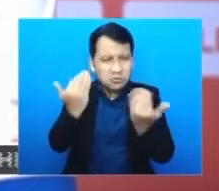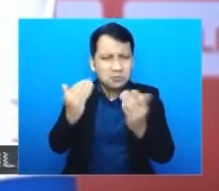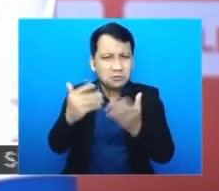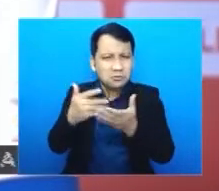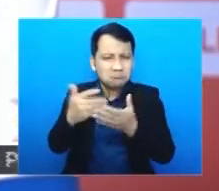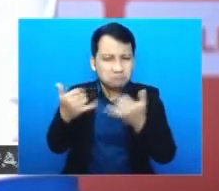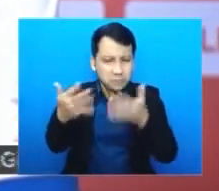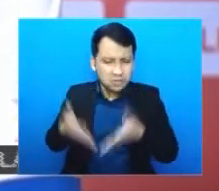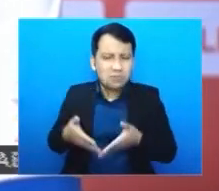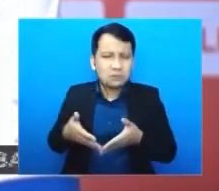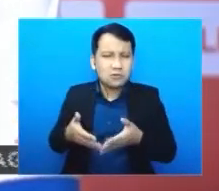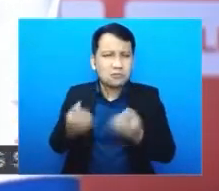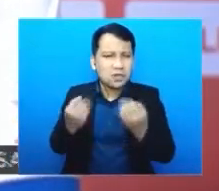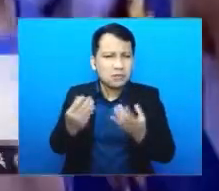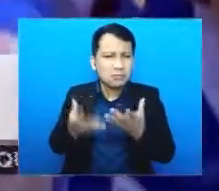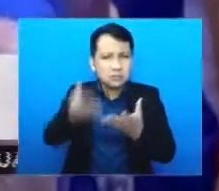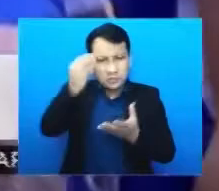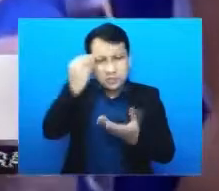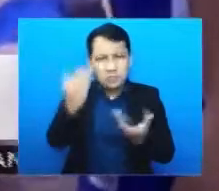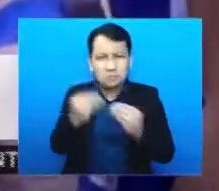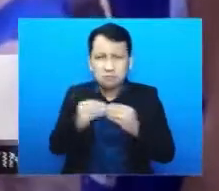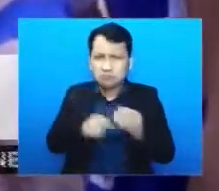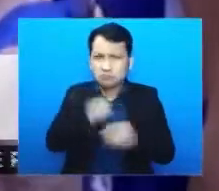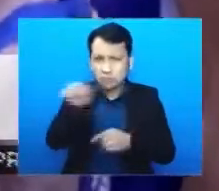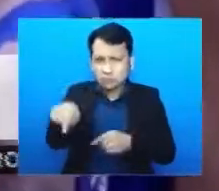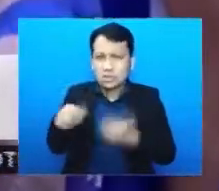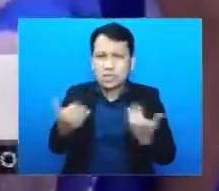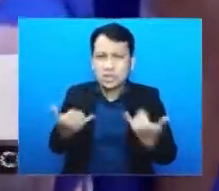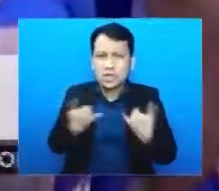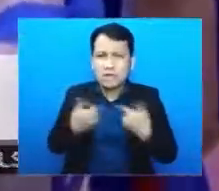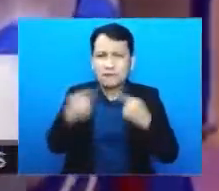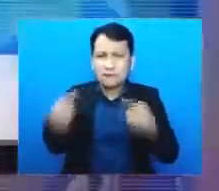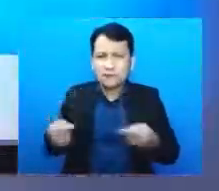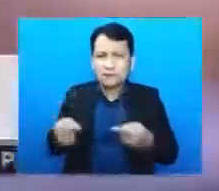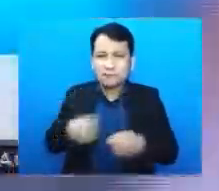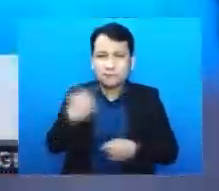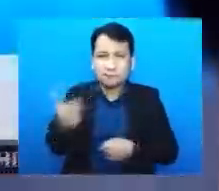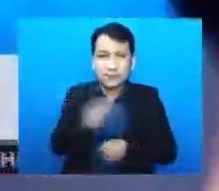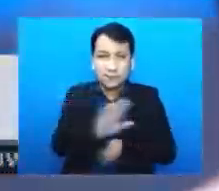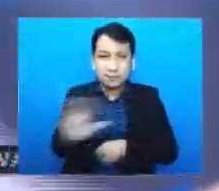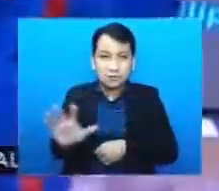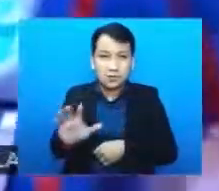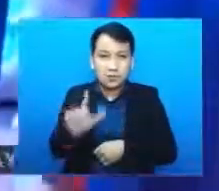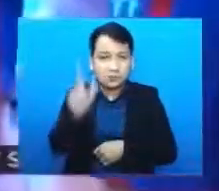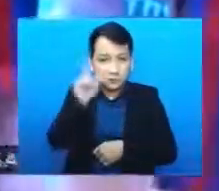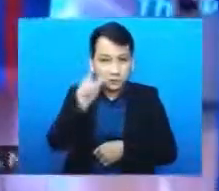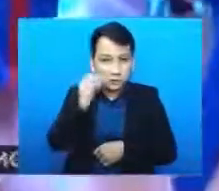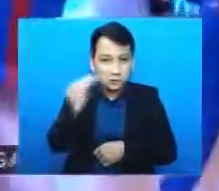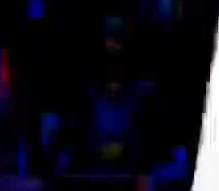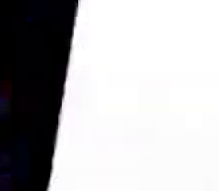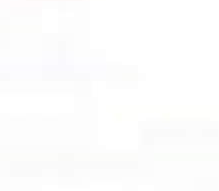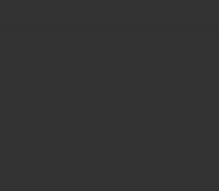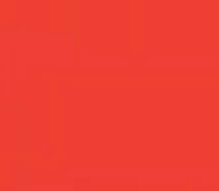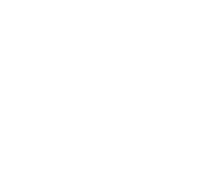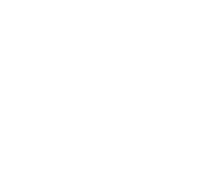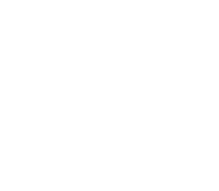know, I know that our players are going to go there and fight. Nagbabalita mula sa frontline, Lyn Olavario, News 5.